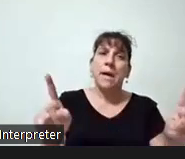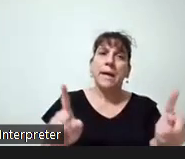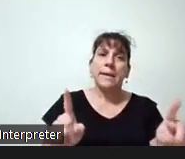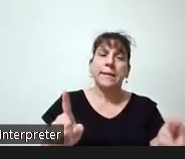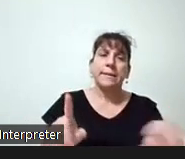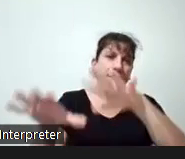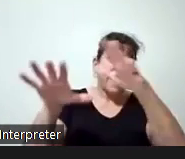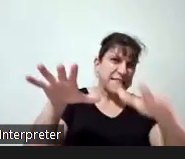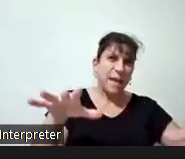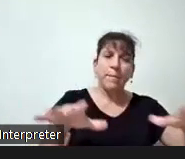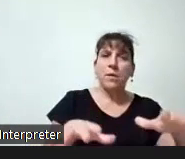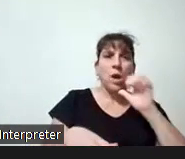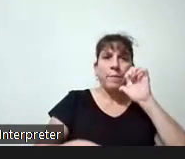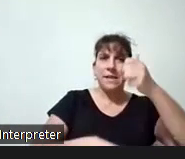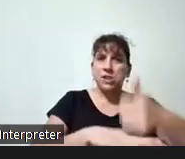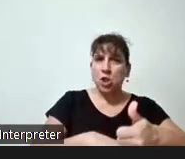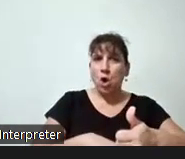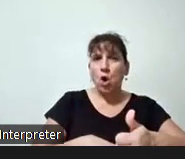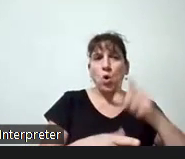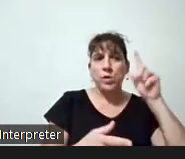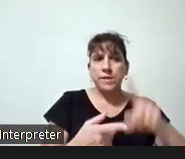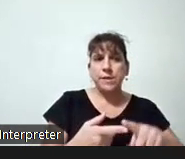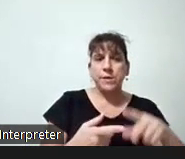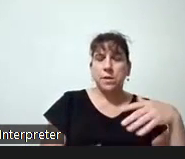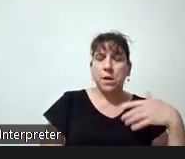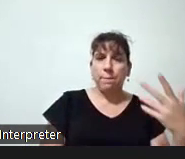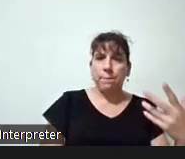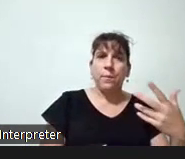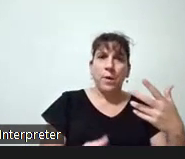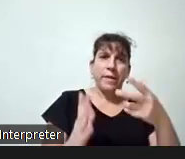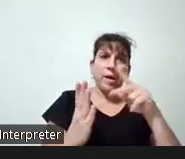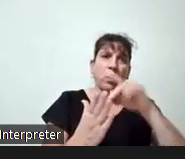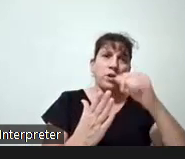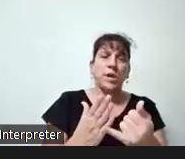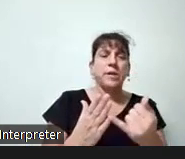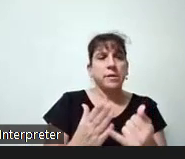landscaping won't be installed until the project is more advanced,